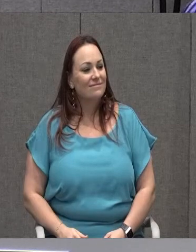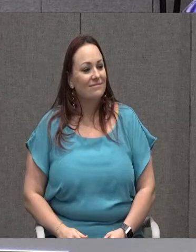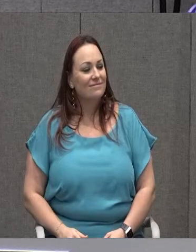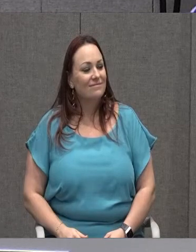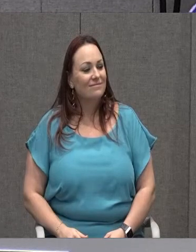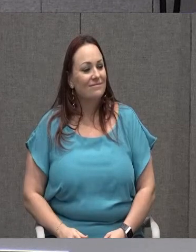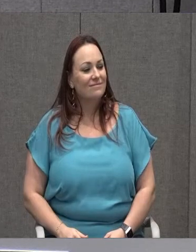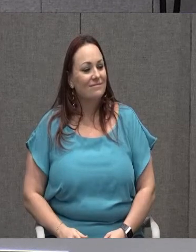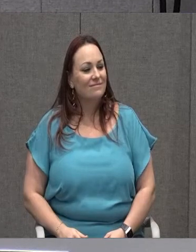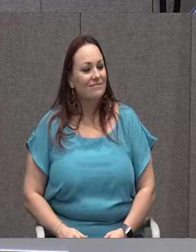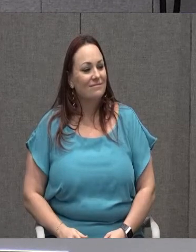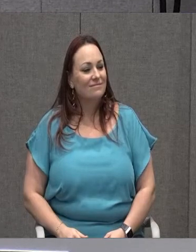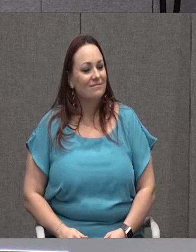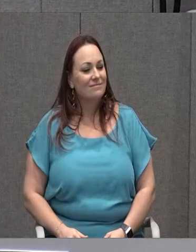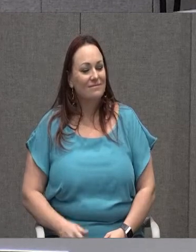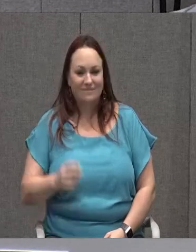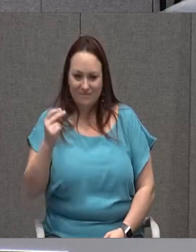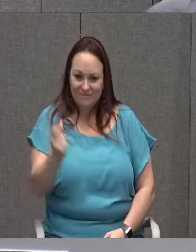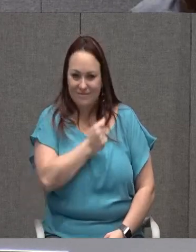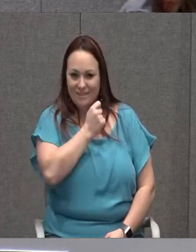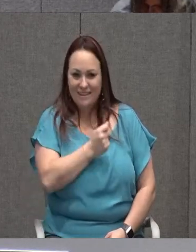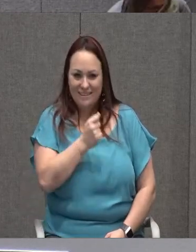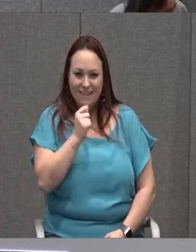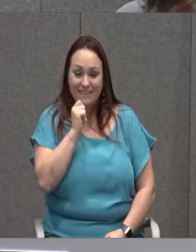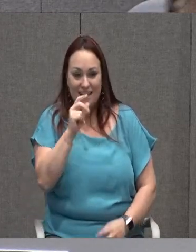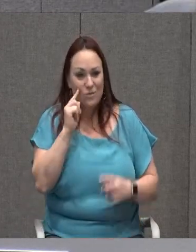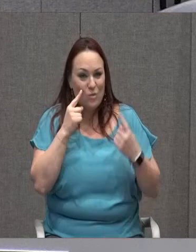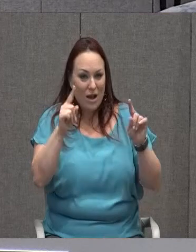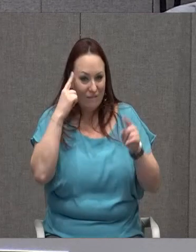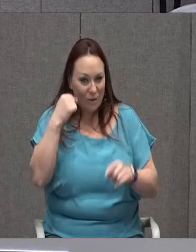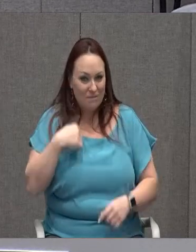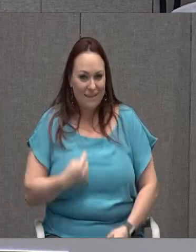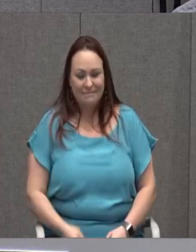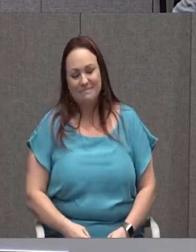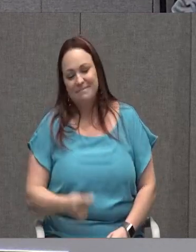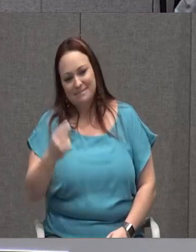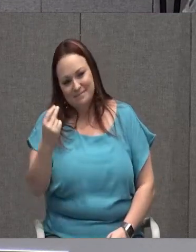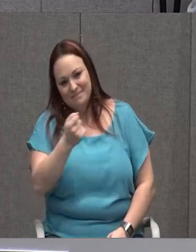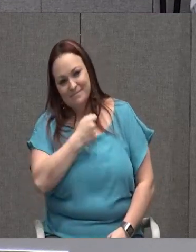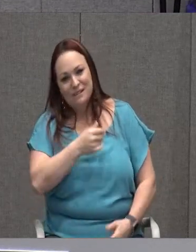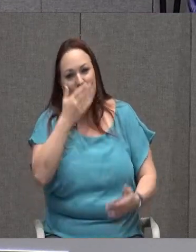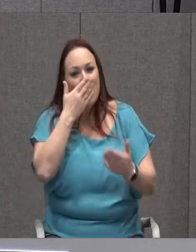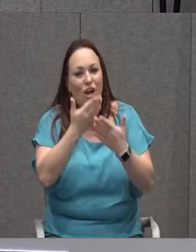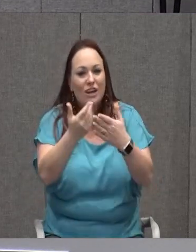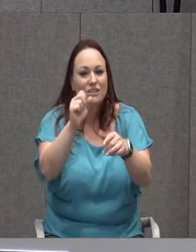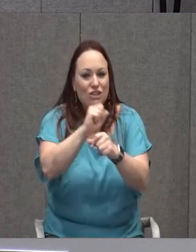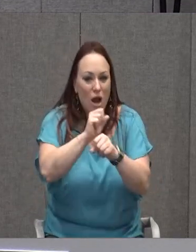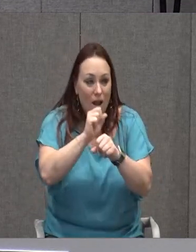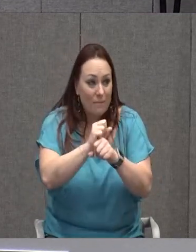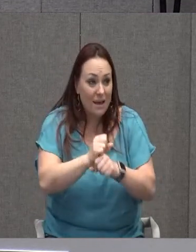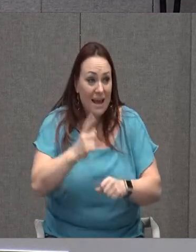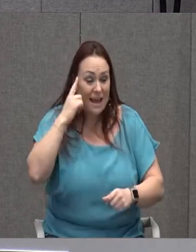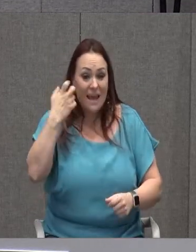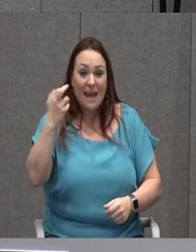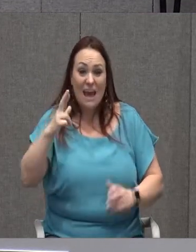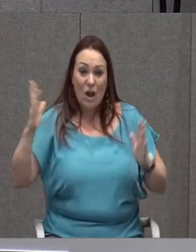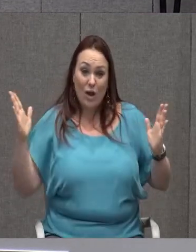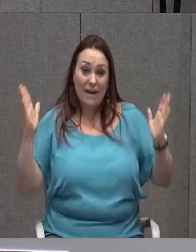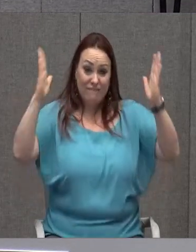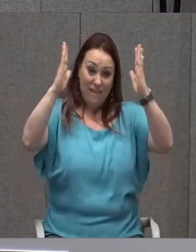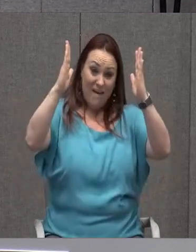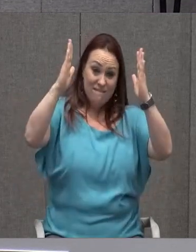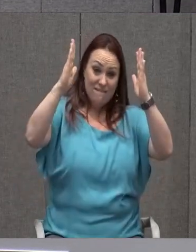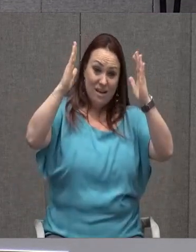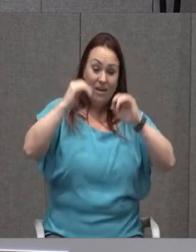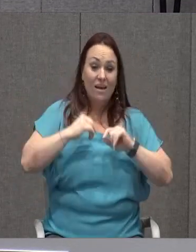Watching the time. Oh, darn. It didn't work for me. Oh, good job. Air high five.